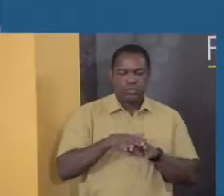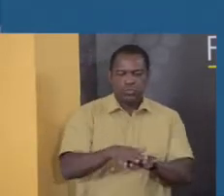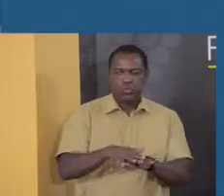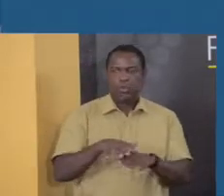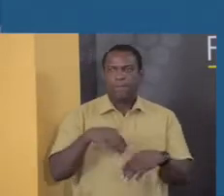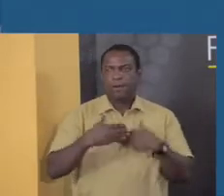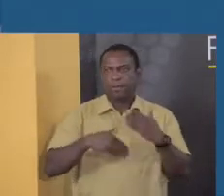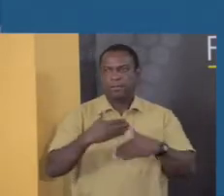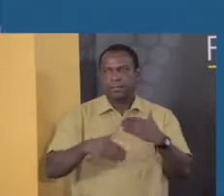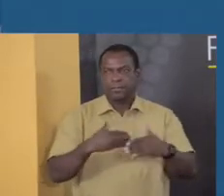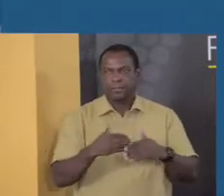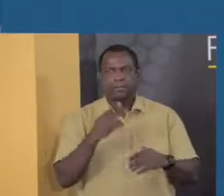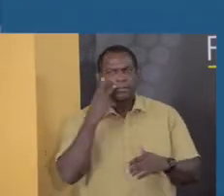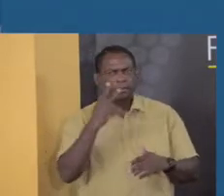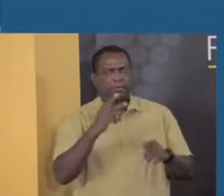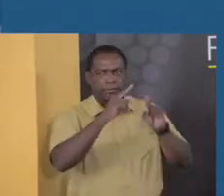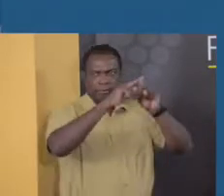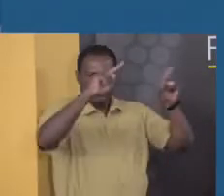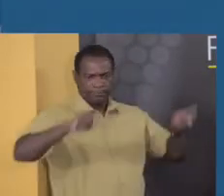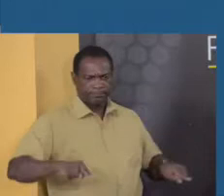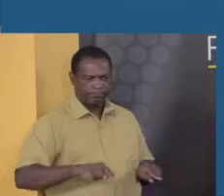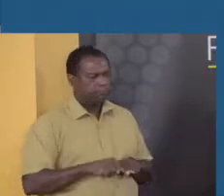red areas are the